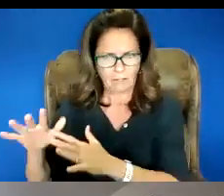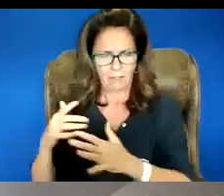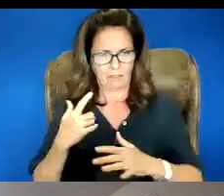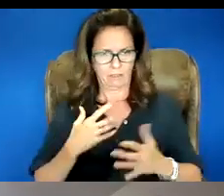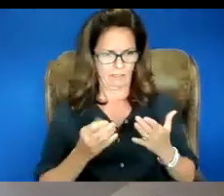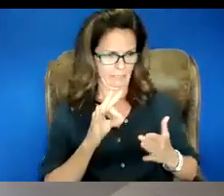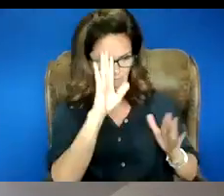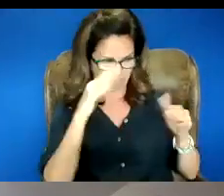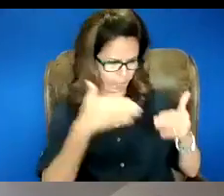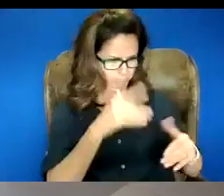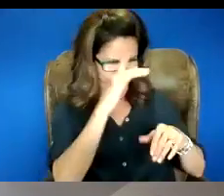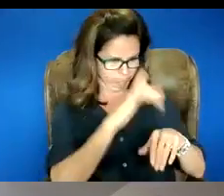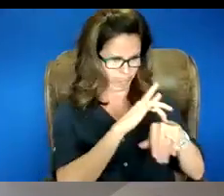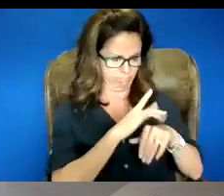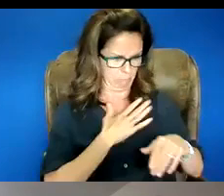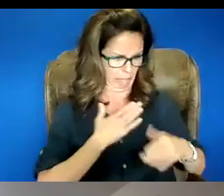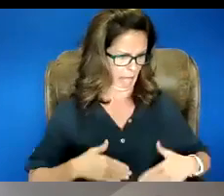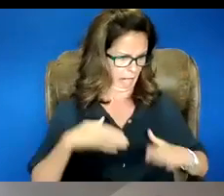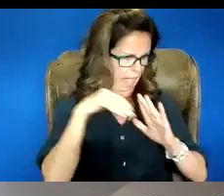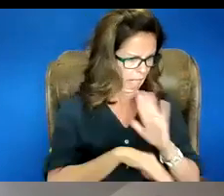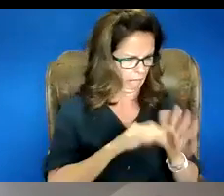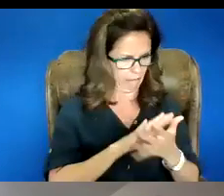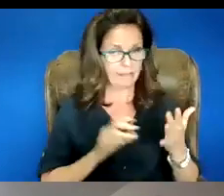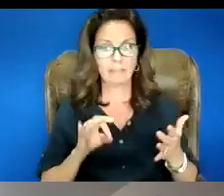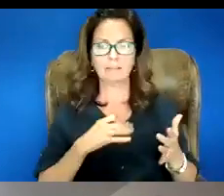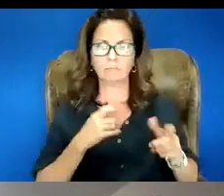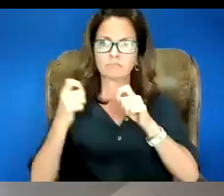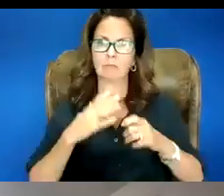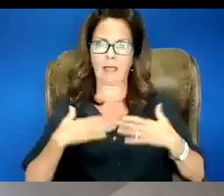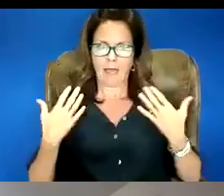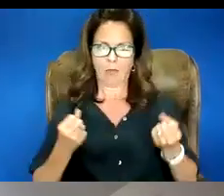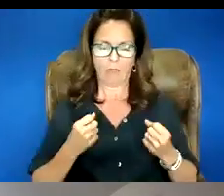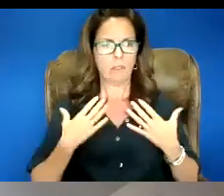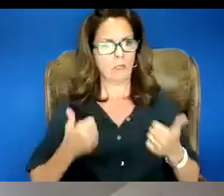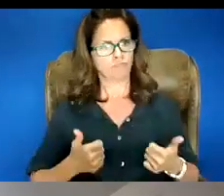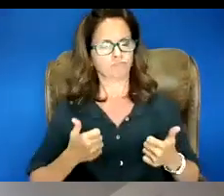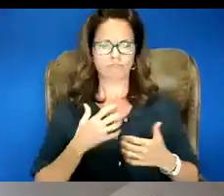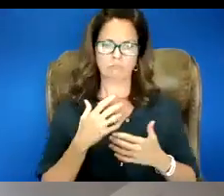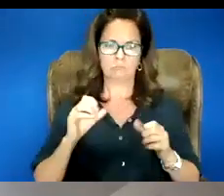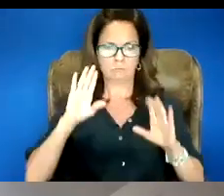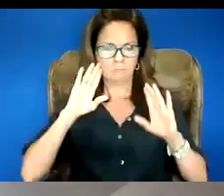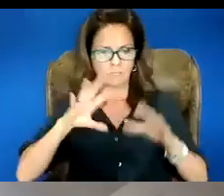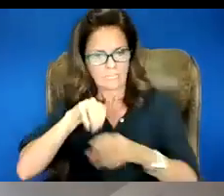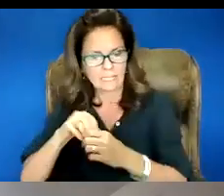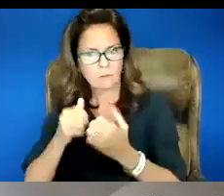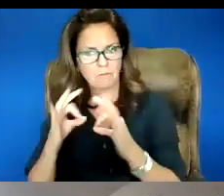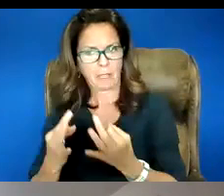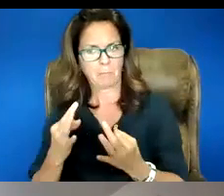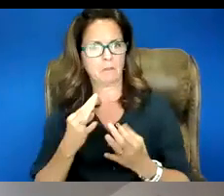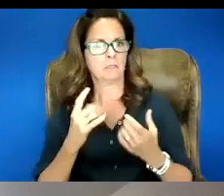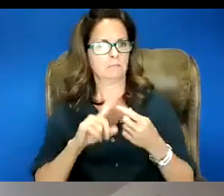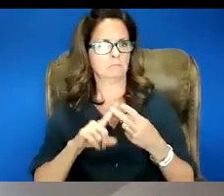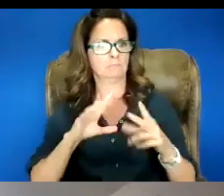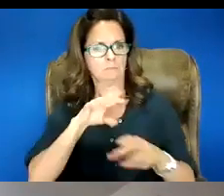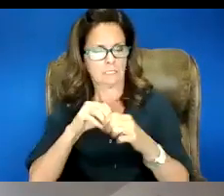am healthier. So being engaged in our work and our families and our lives is another great side effect of